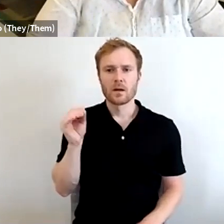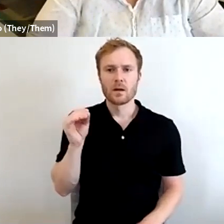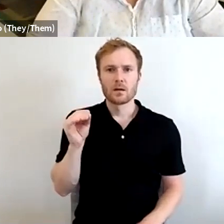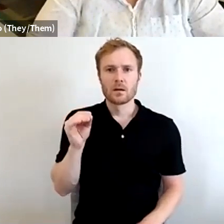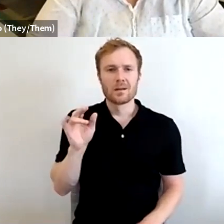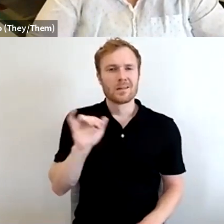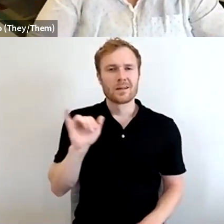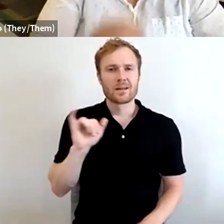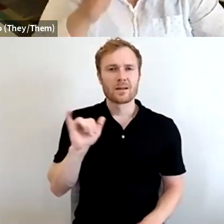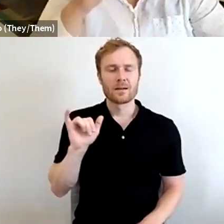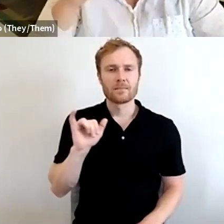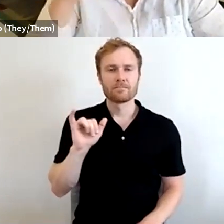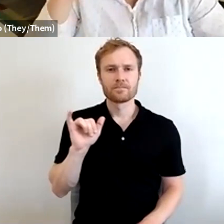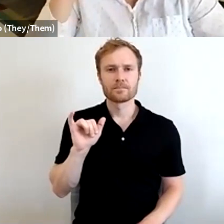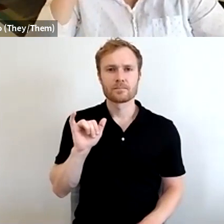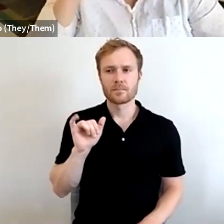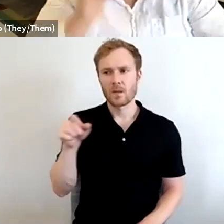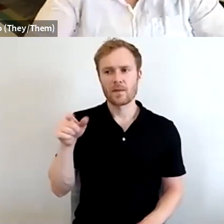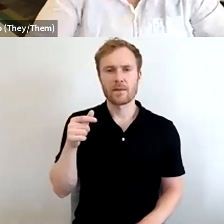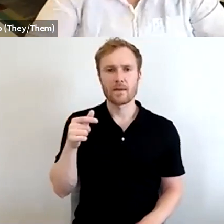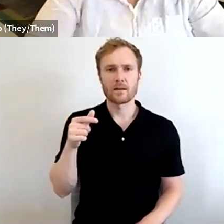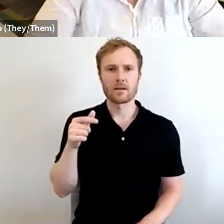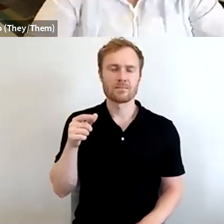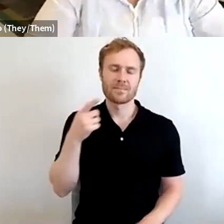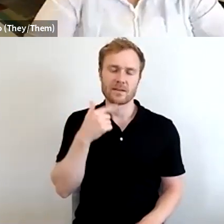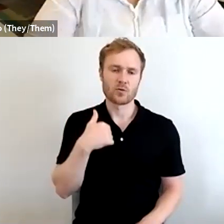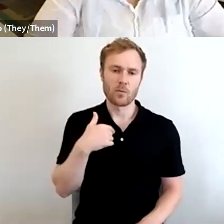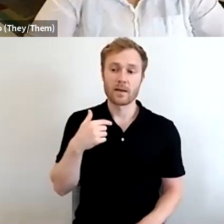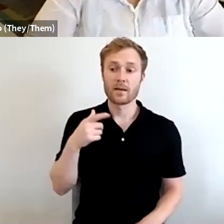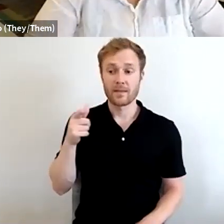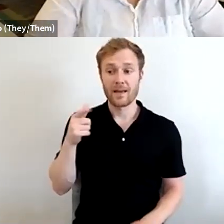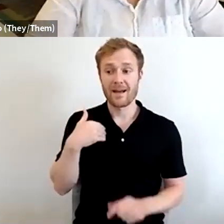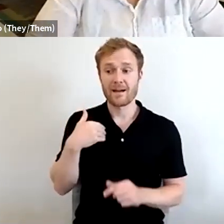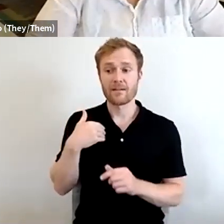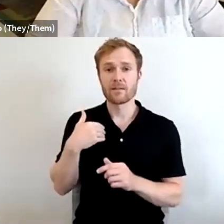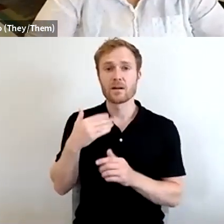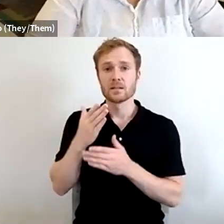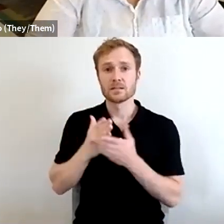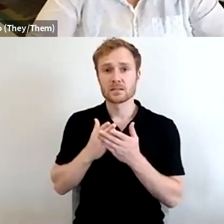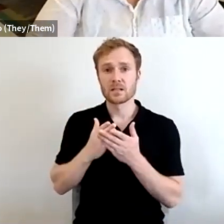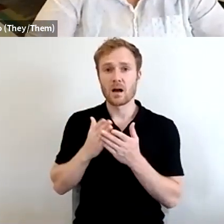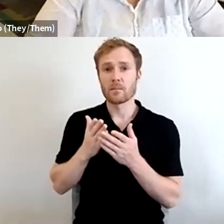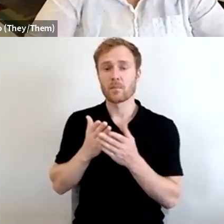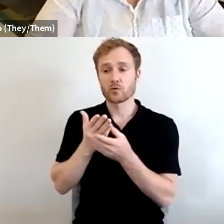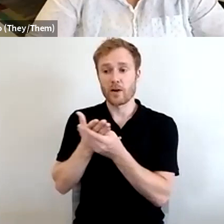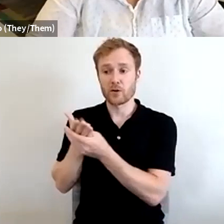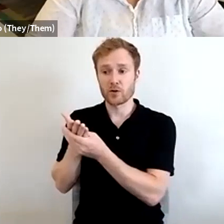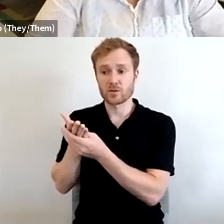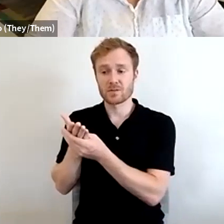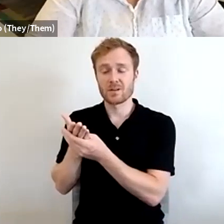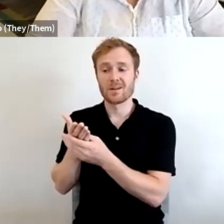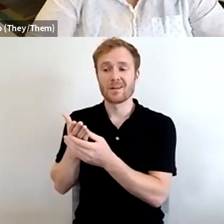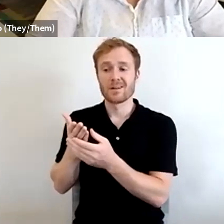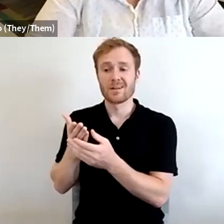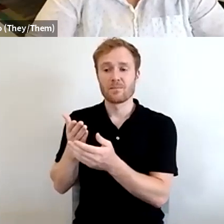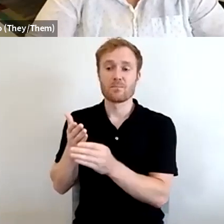like because they have, this is what they told me, they have certain records that I got before I started transitioning, and so I have to go do